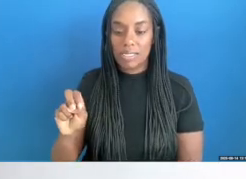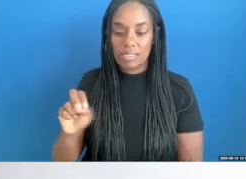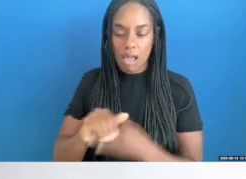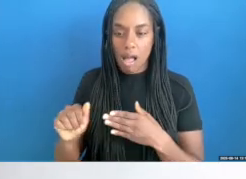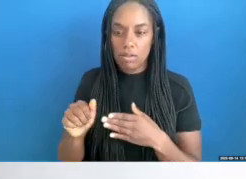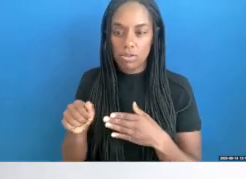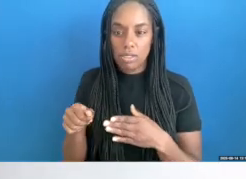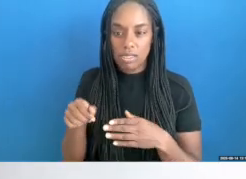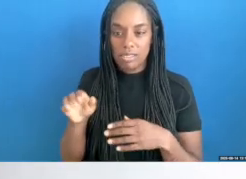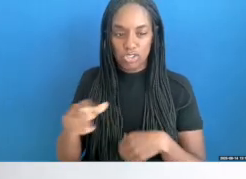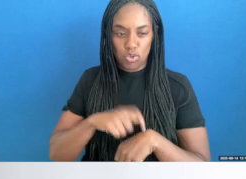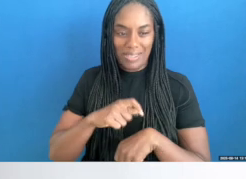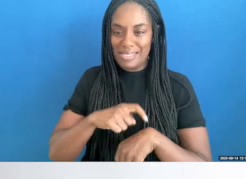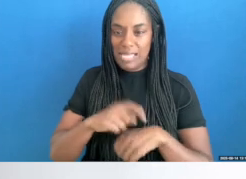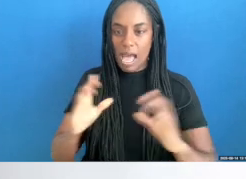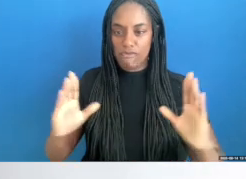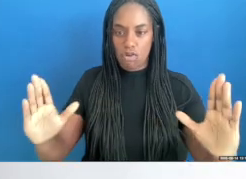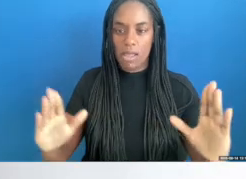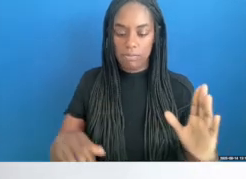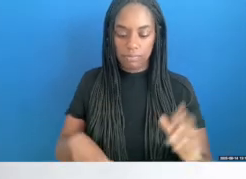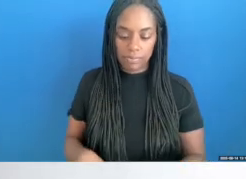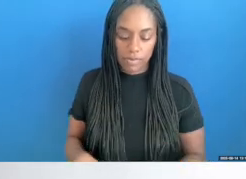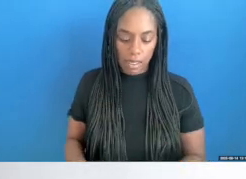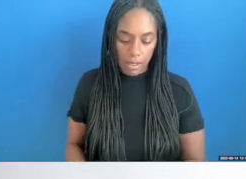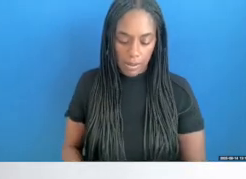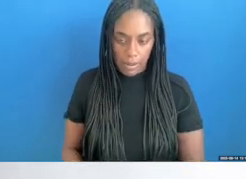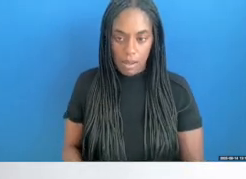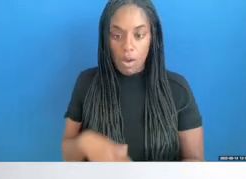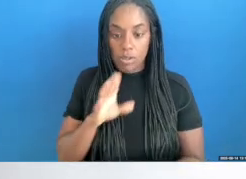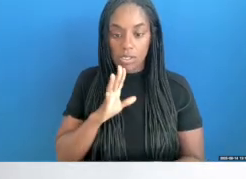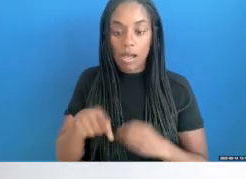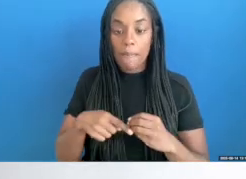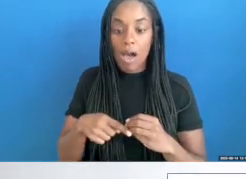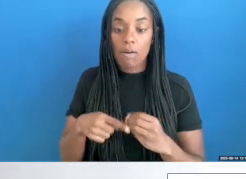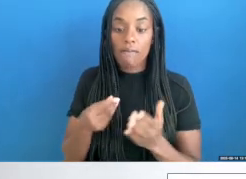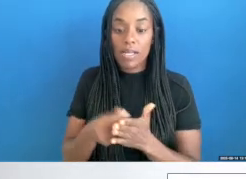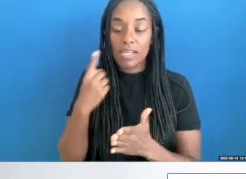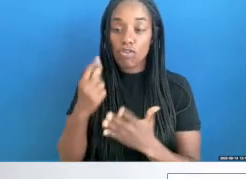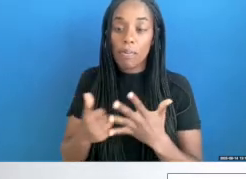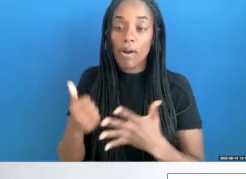Next, we'll talk about funding for priority populations. Next slide.